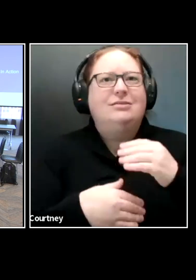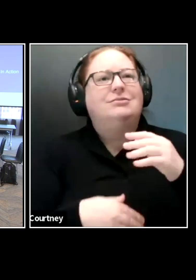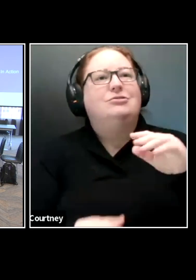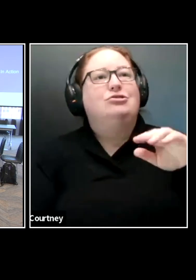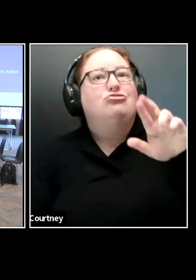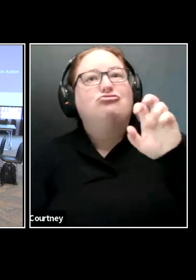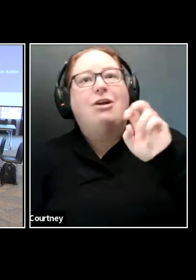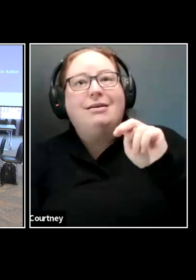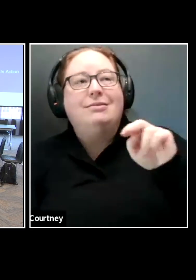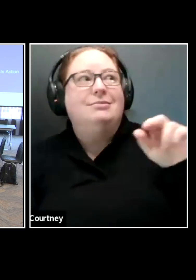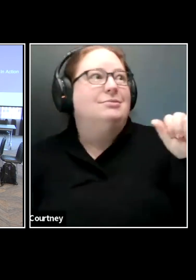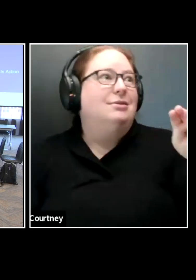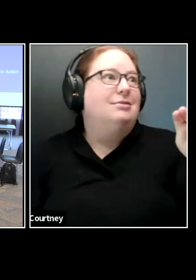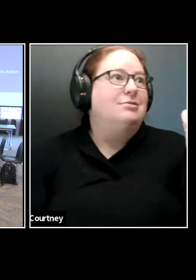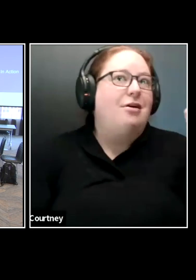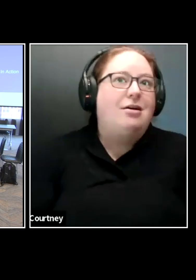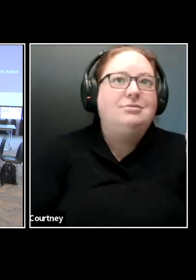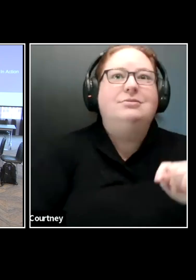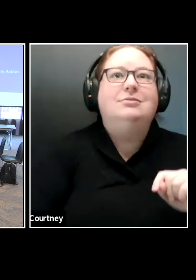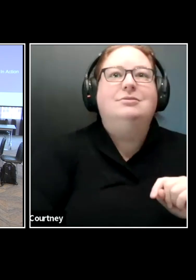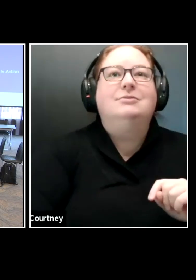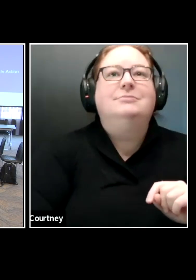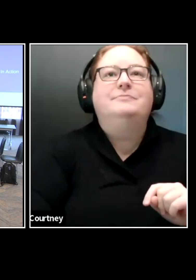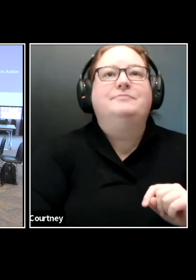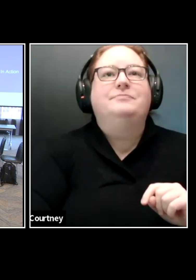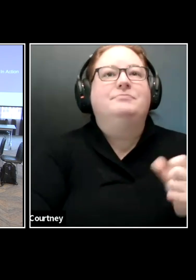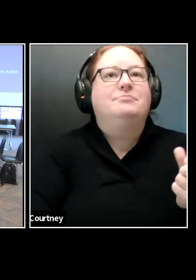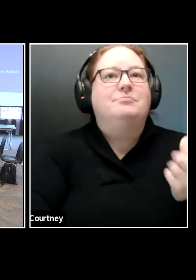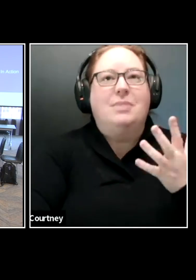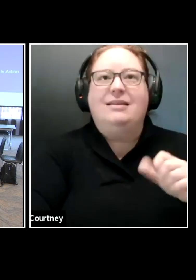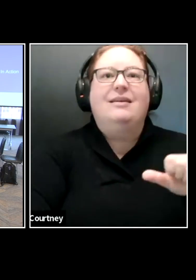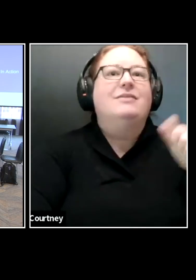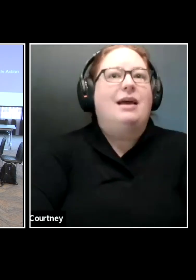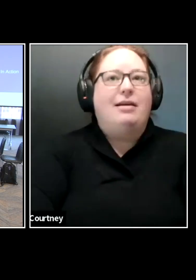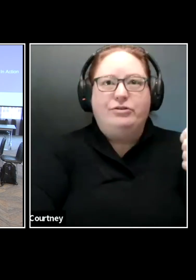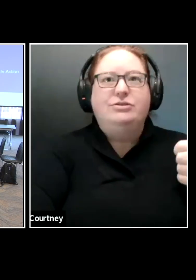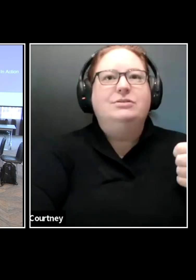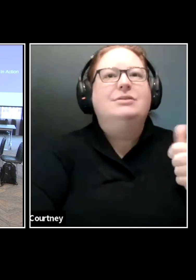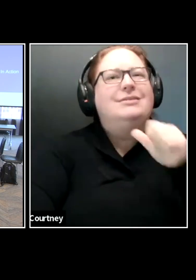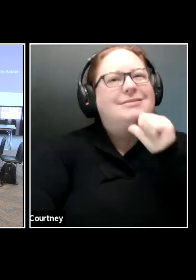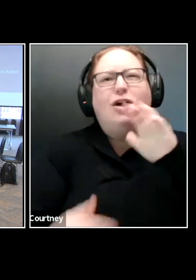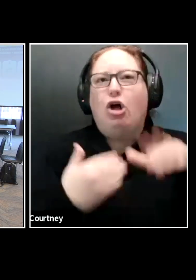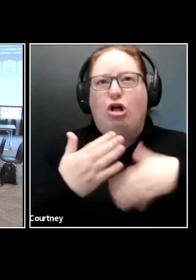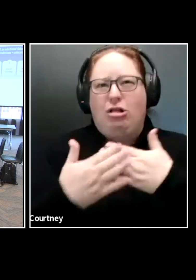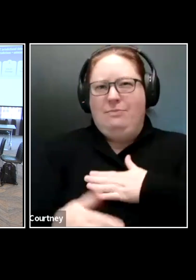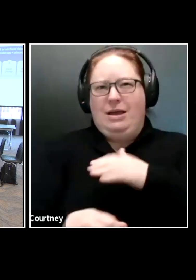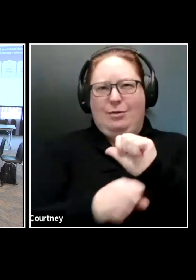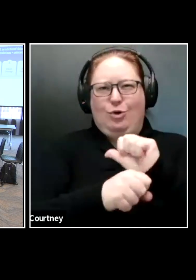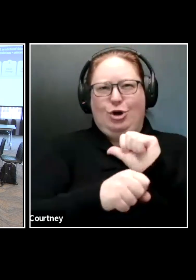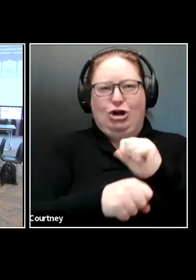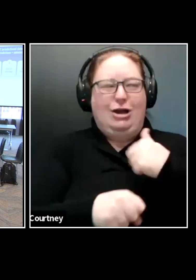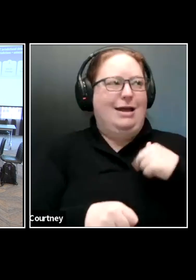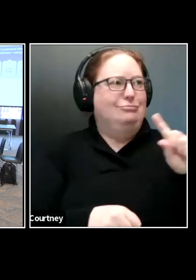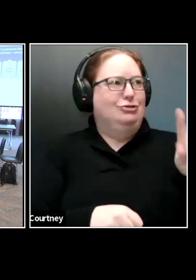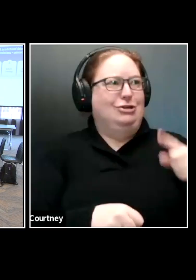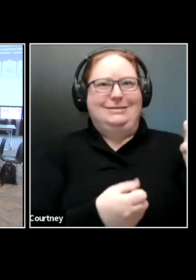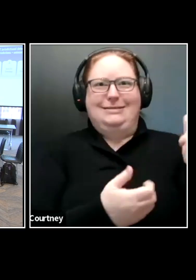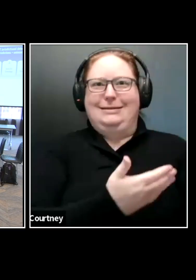and Anat, and many of the others at the center. This is certainly not all my work. I'm more the delivery vehicle.